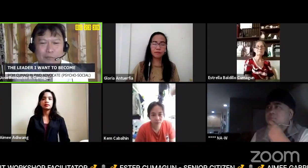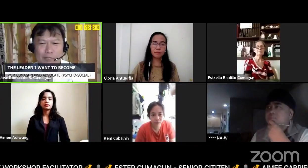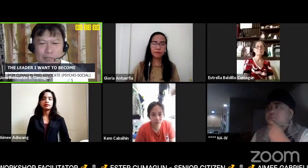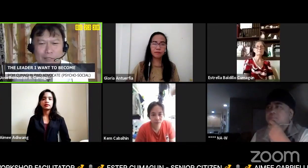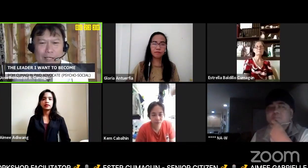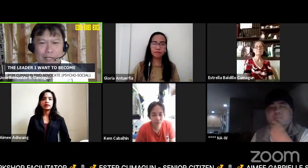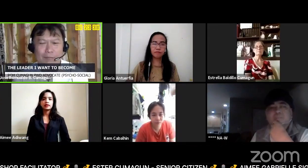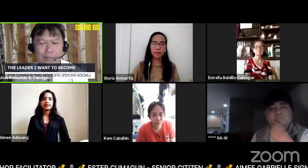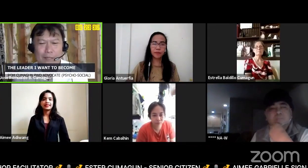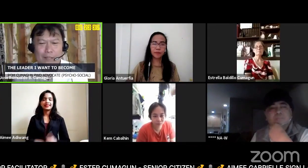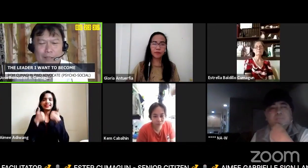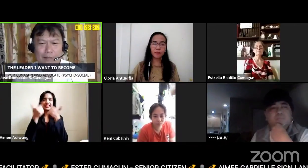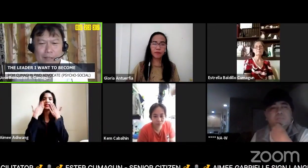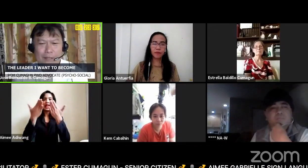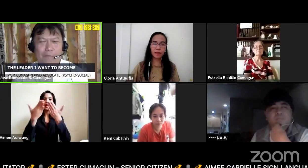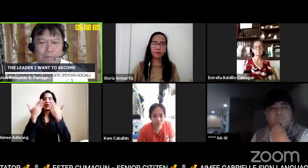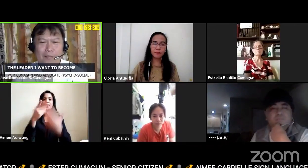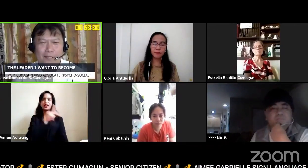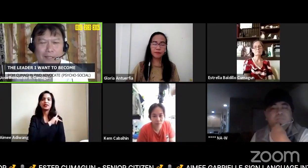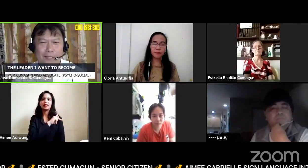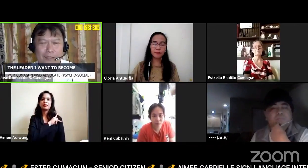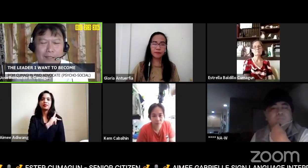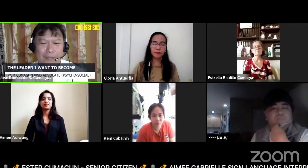Oh, thank you so much, Kim.